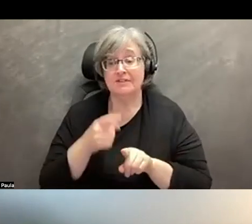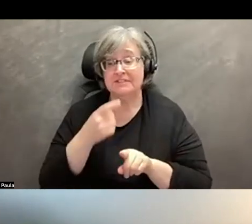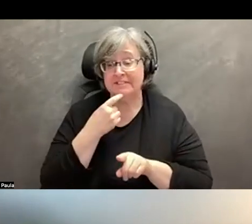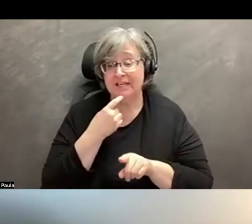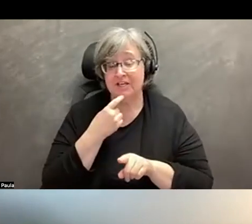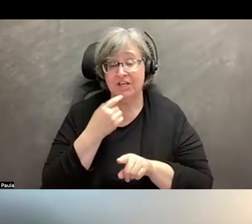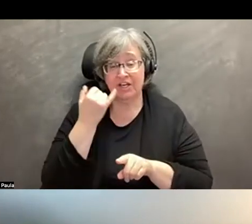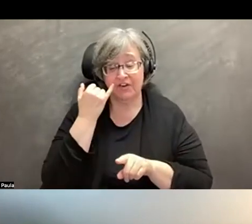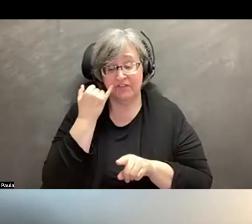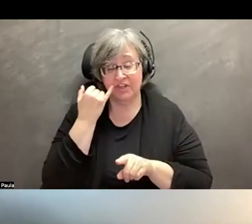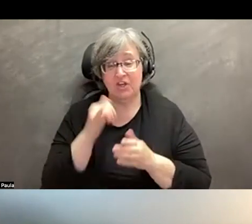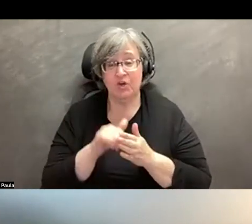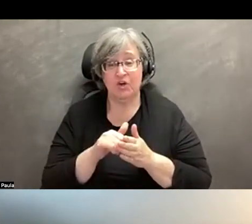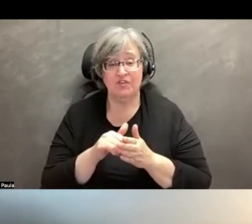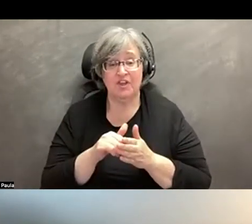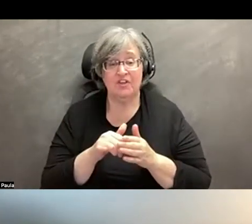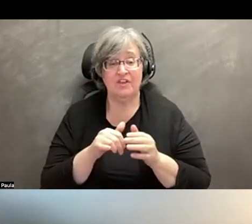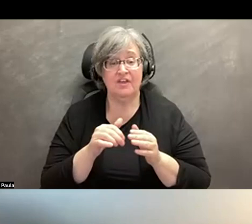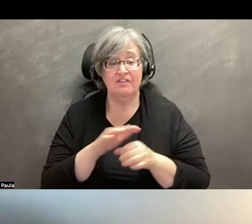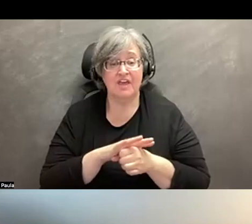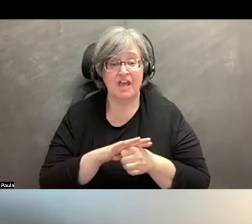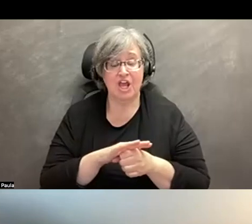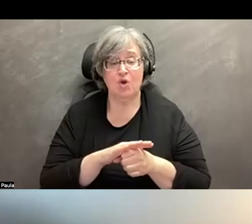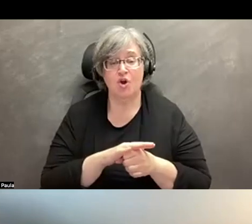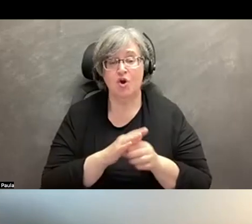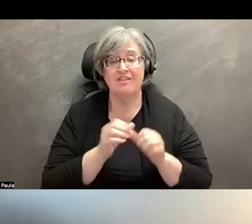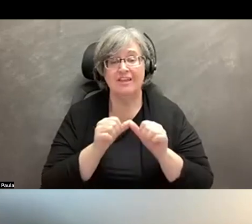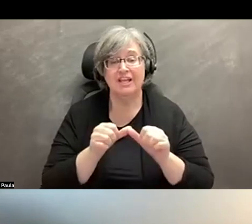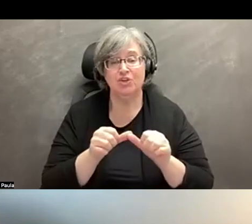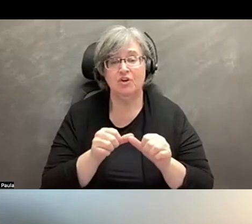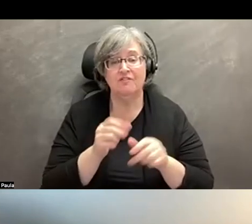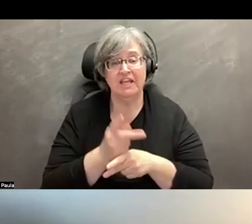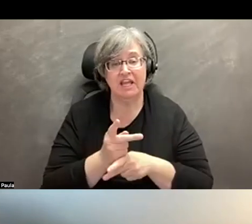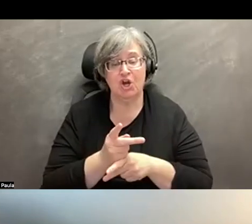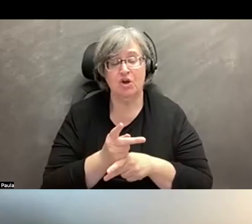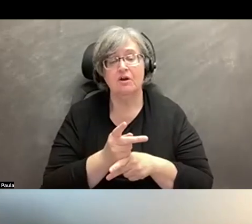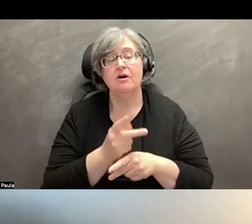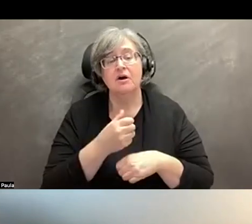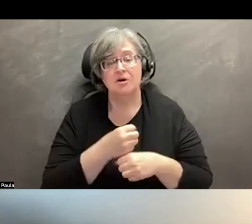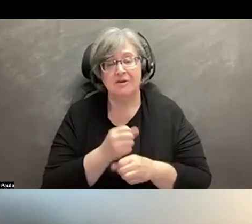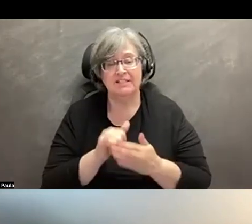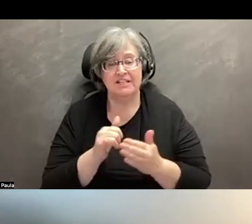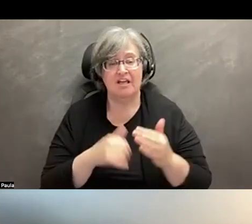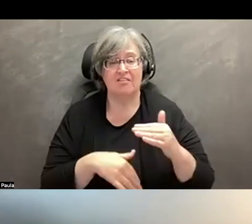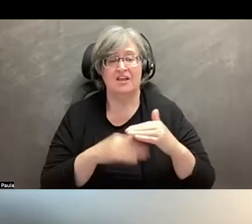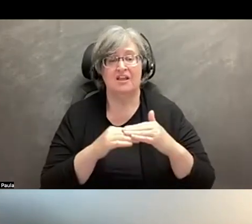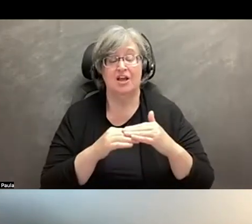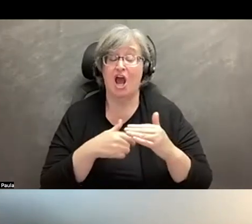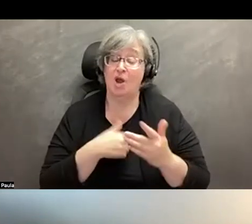the area or the continuum of care that's making that limit, I would advocate